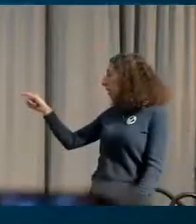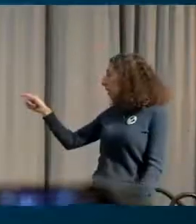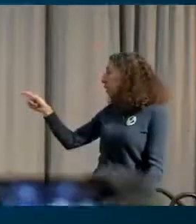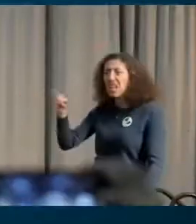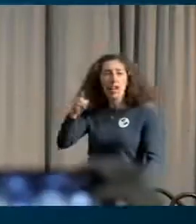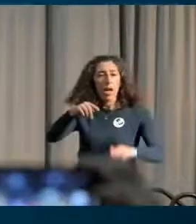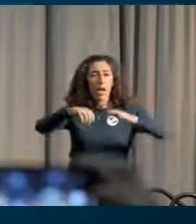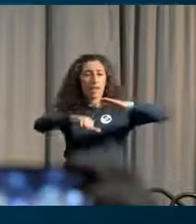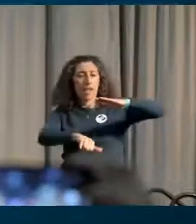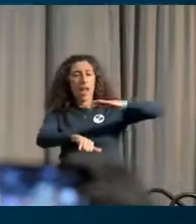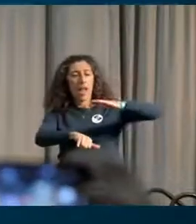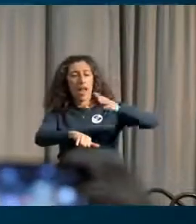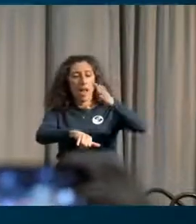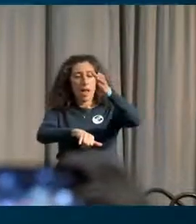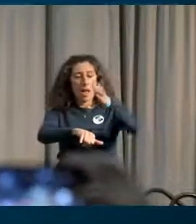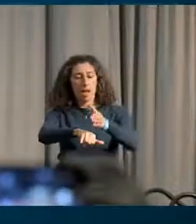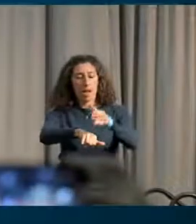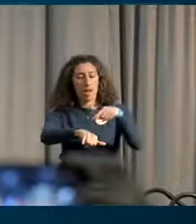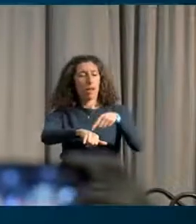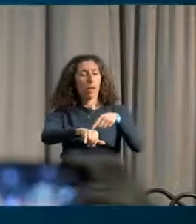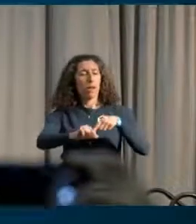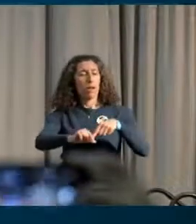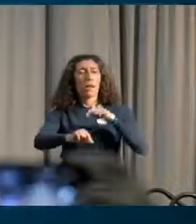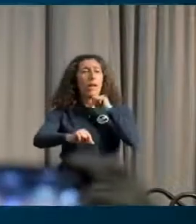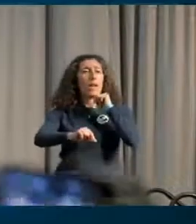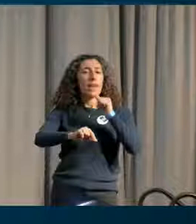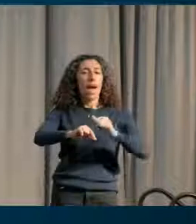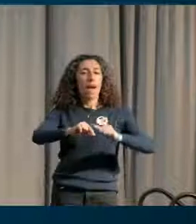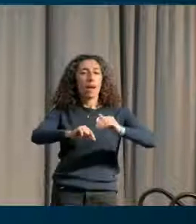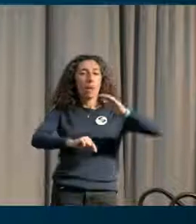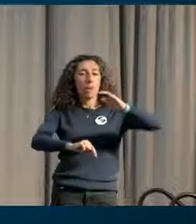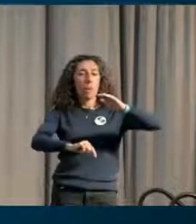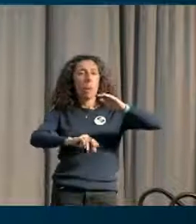trouble flying. Why do we think that Zip is